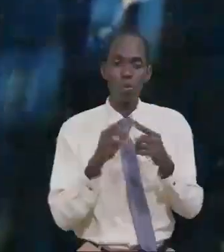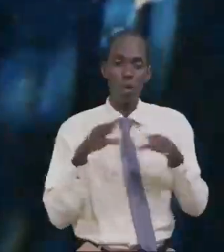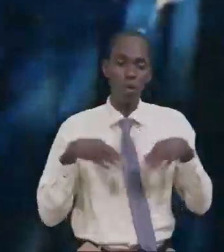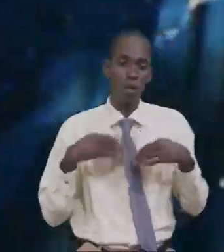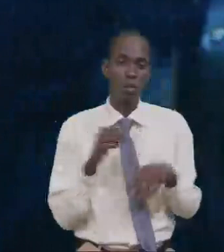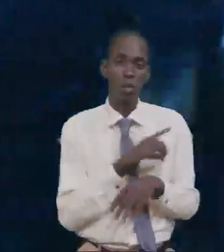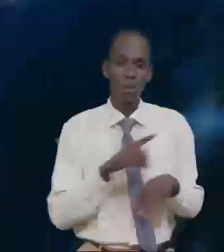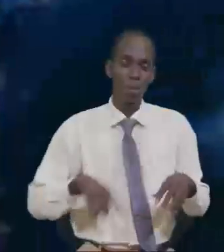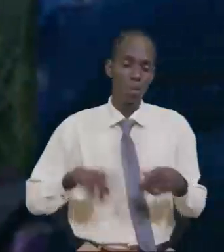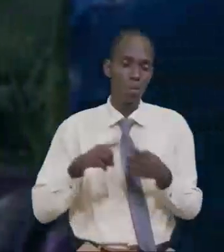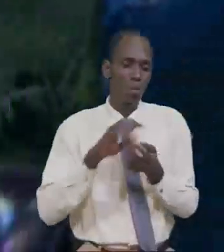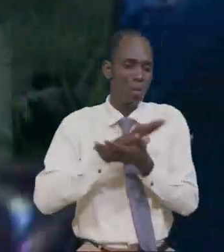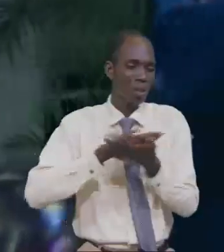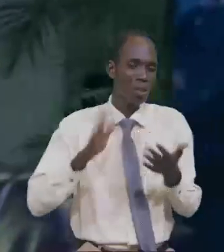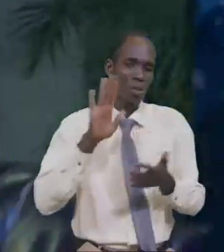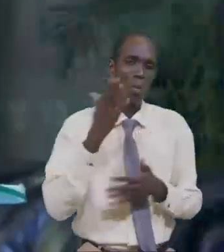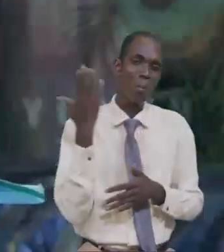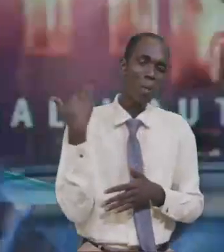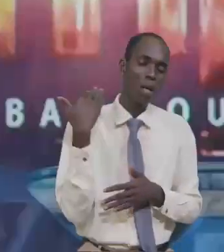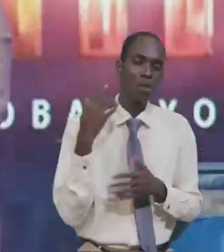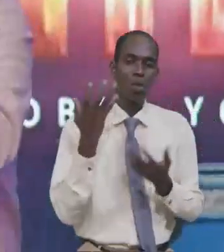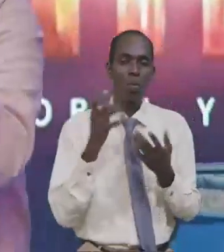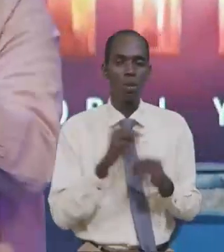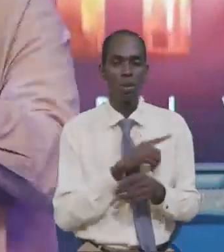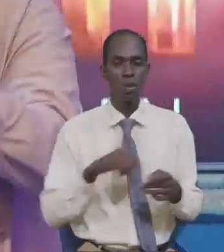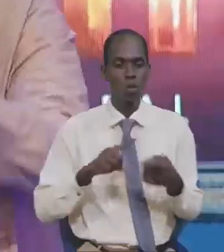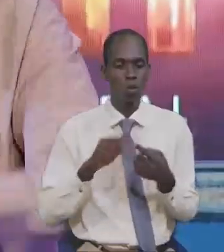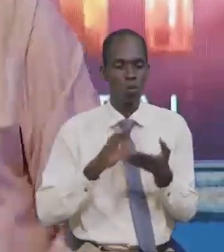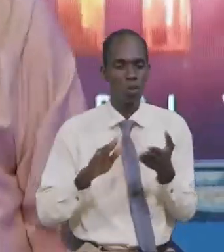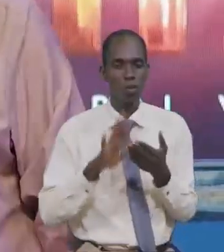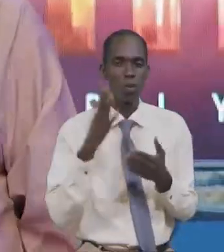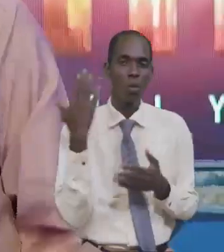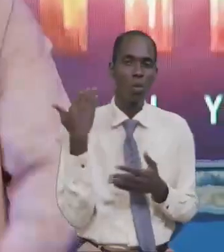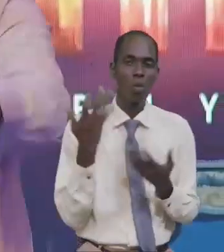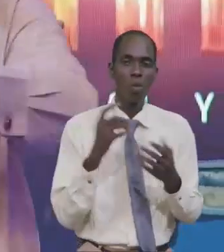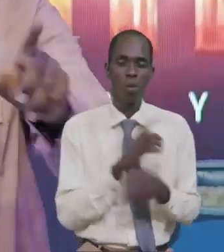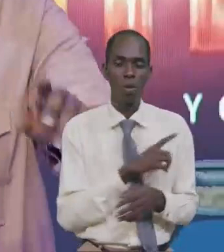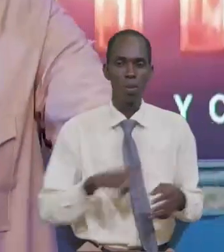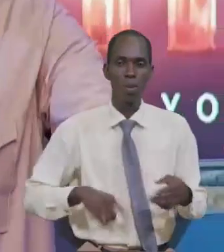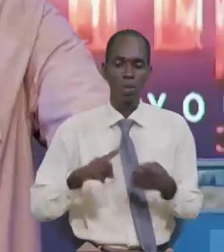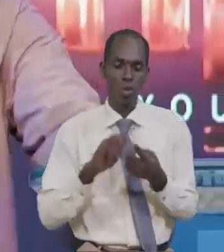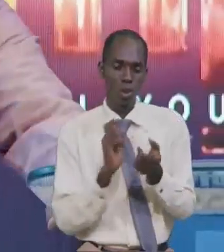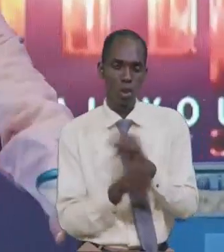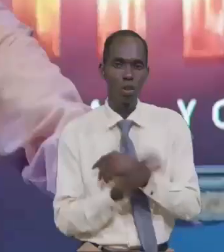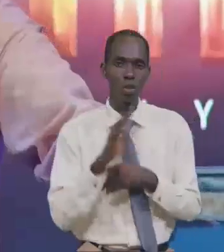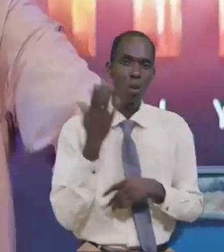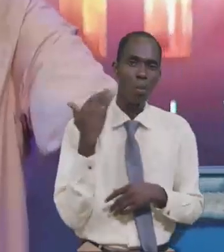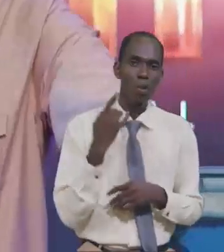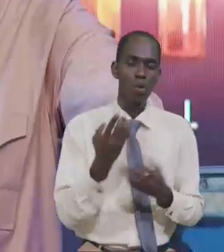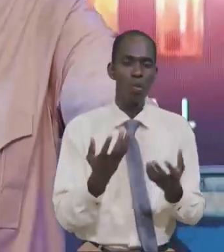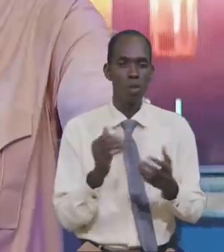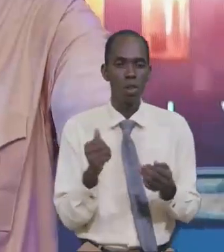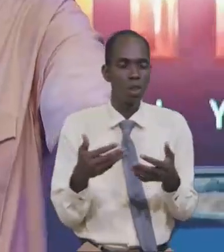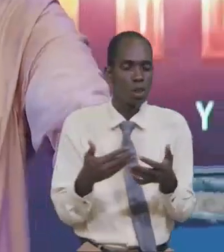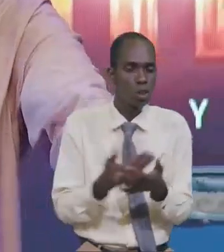new beginning, a new start. And you want a new strength that will carry you through life. Wherever you are, just raise up your